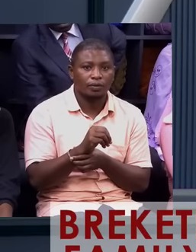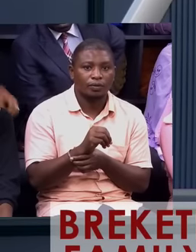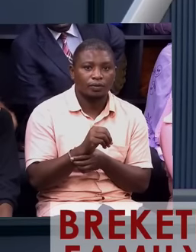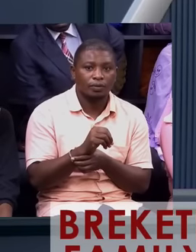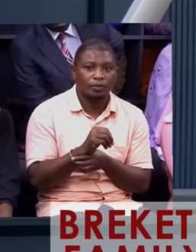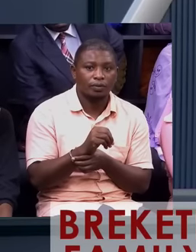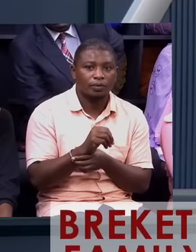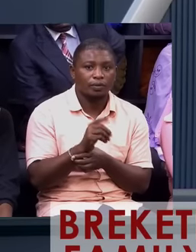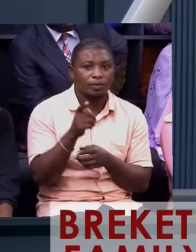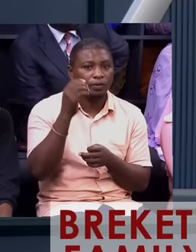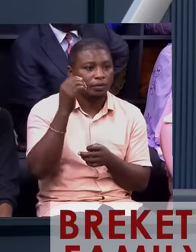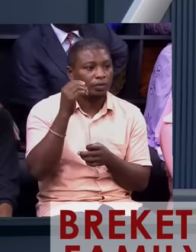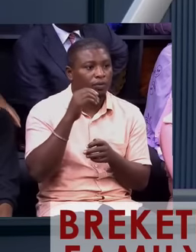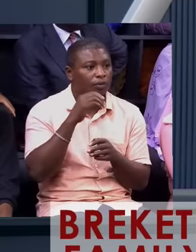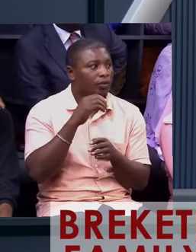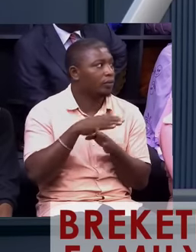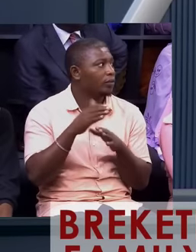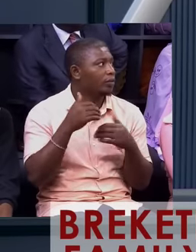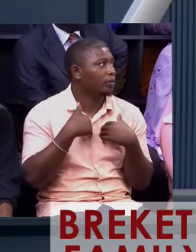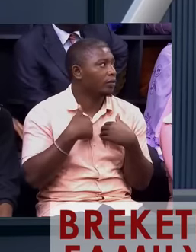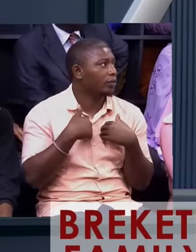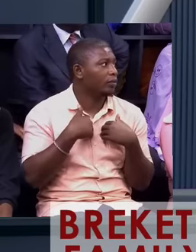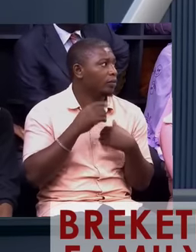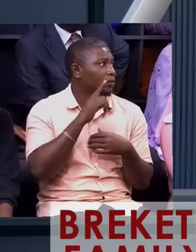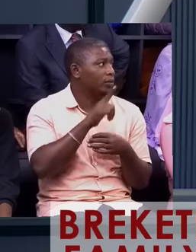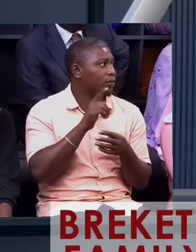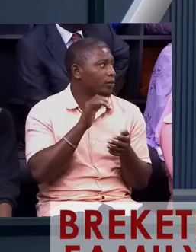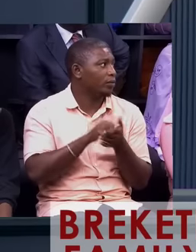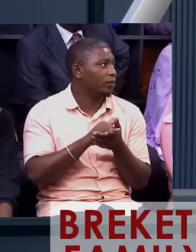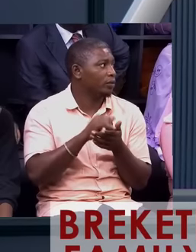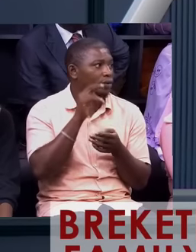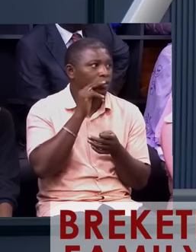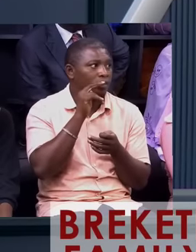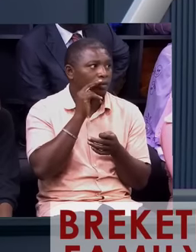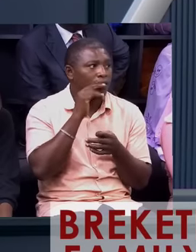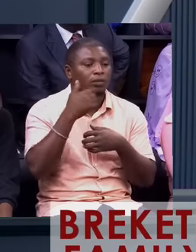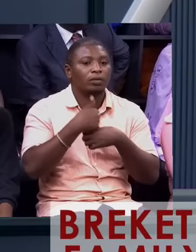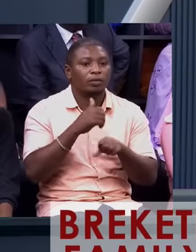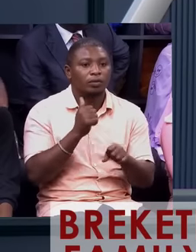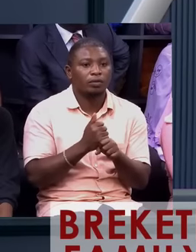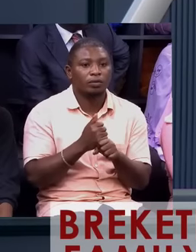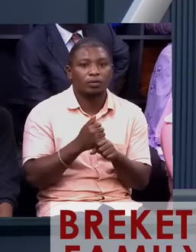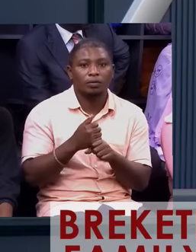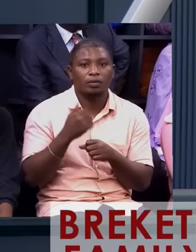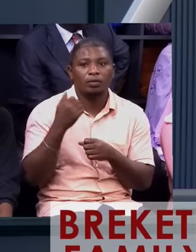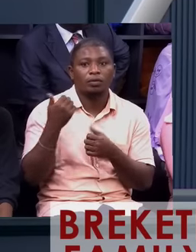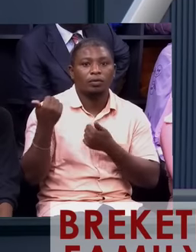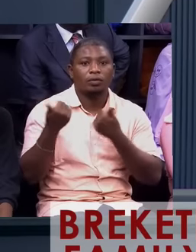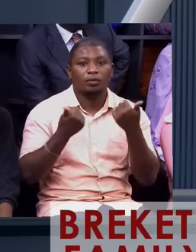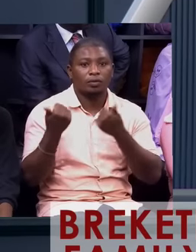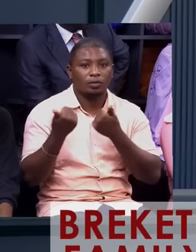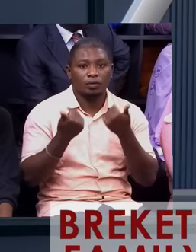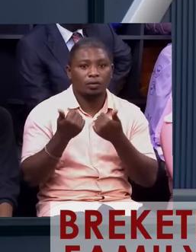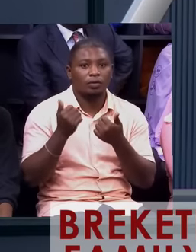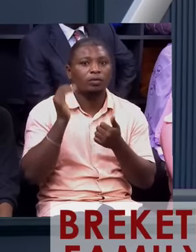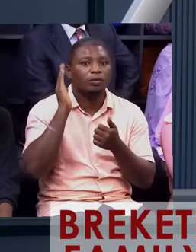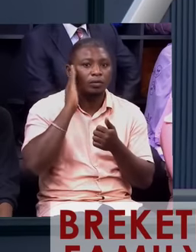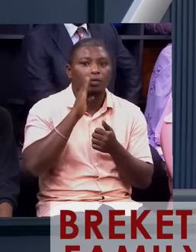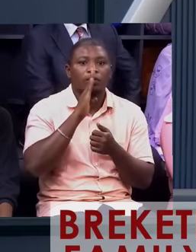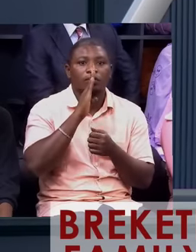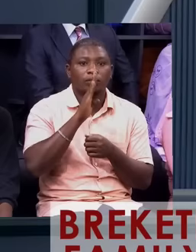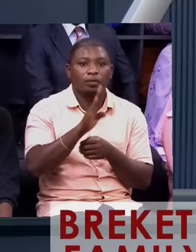Japanese you get guarantee say Nigeria made Vehicles